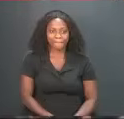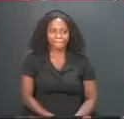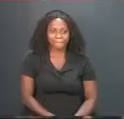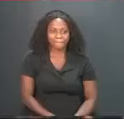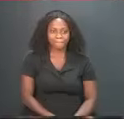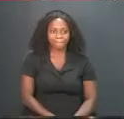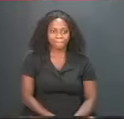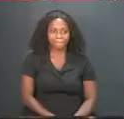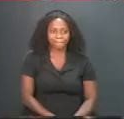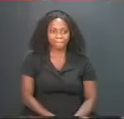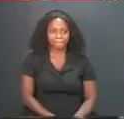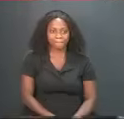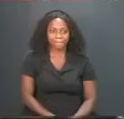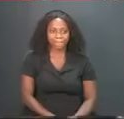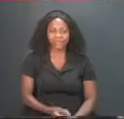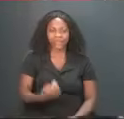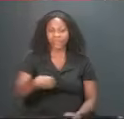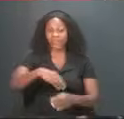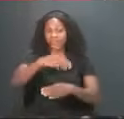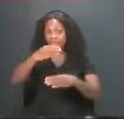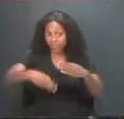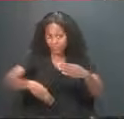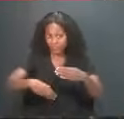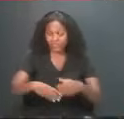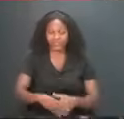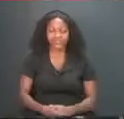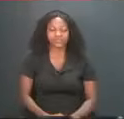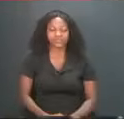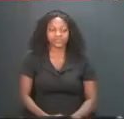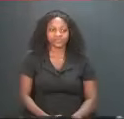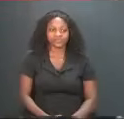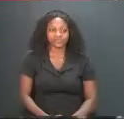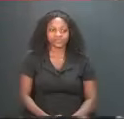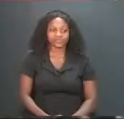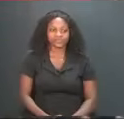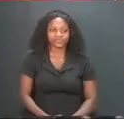Mr. Speaker, in conclusion,